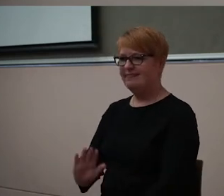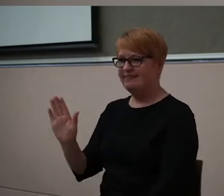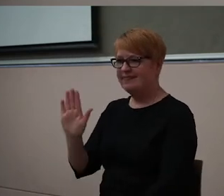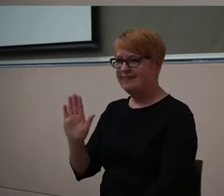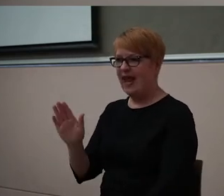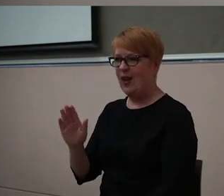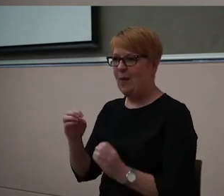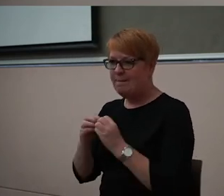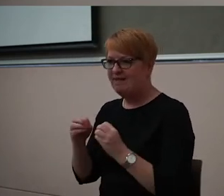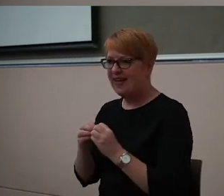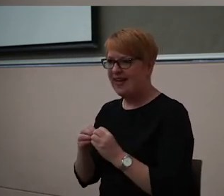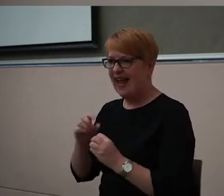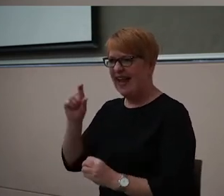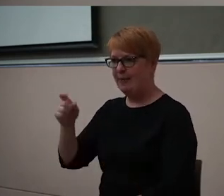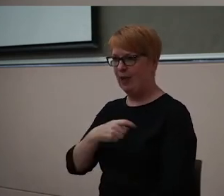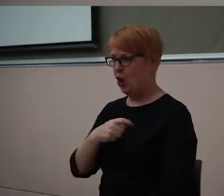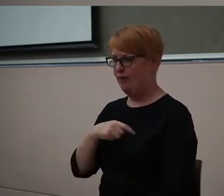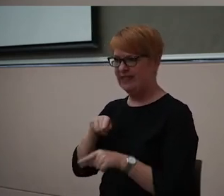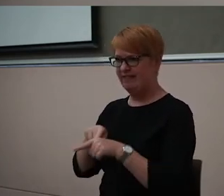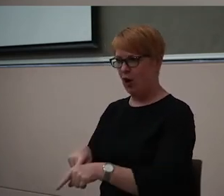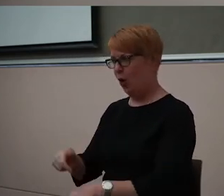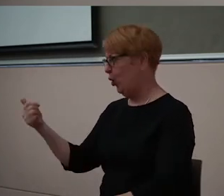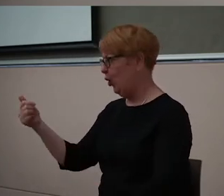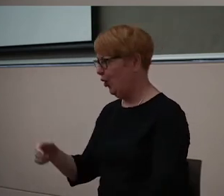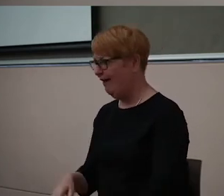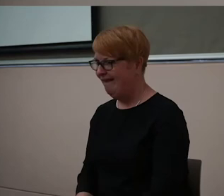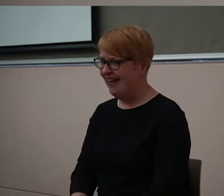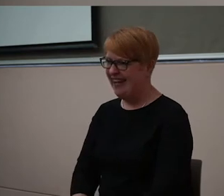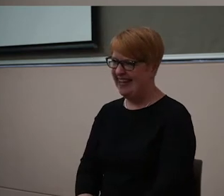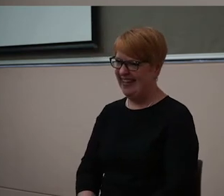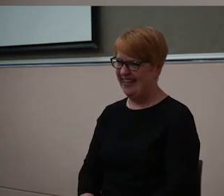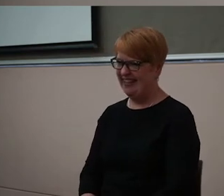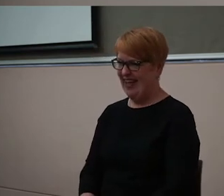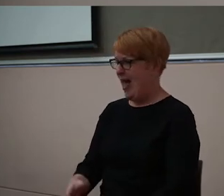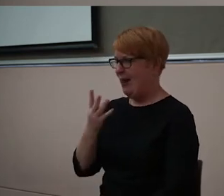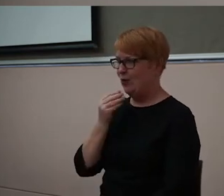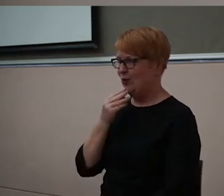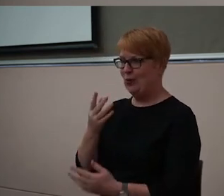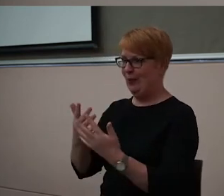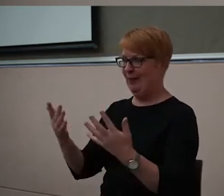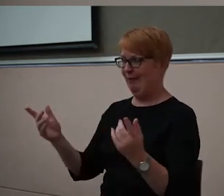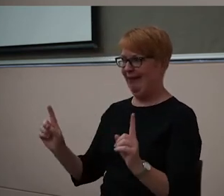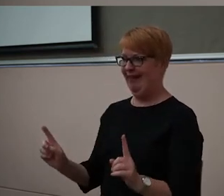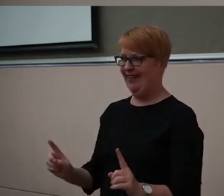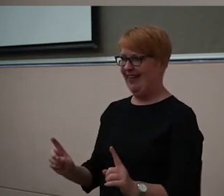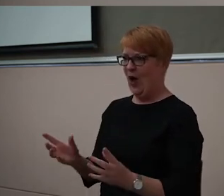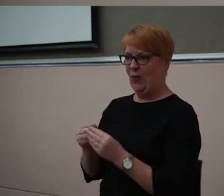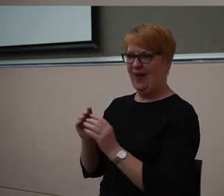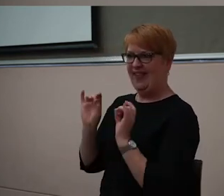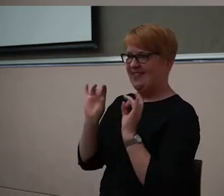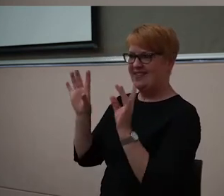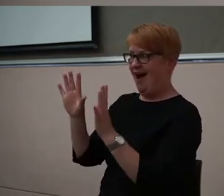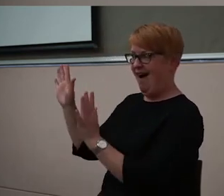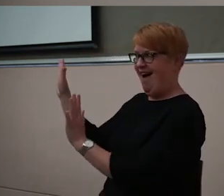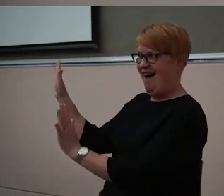But now that I've got my own children, I feel really sad. Because I feel like we don't have what we have. My parents told the stories, and I feel like, at